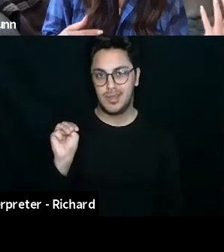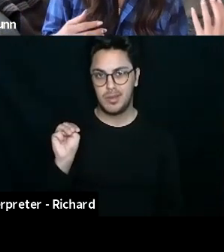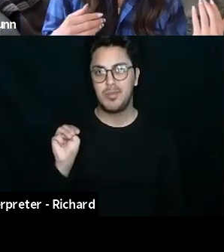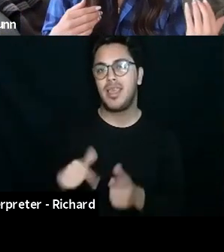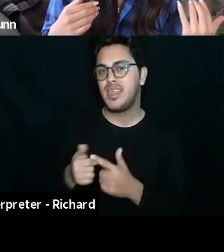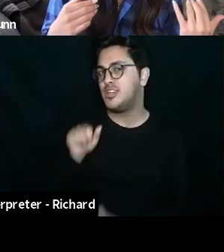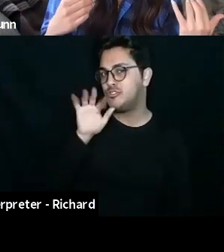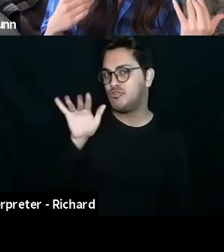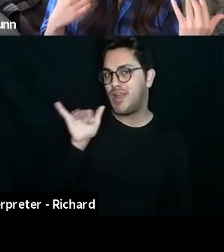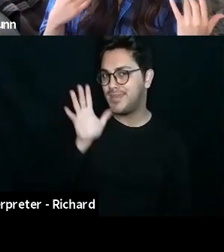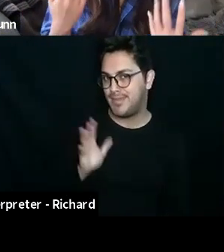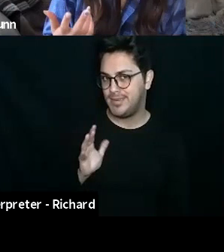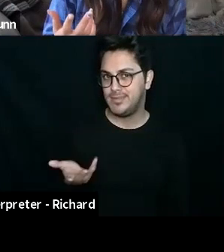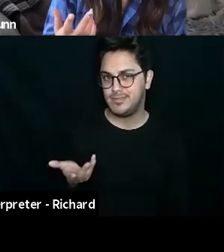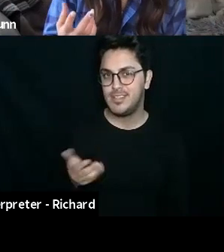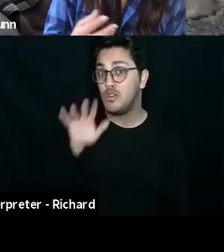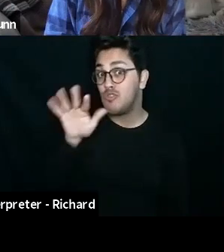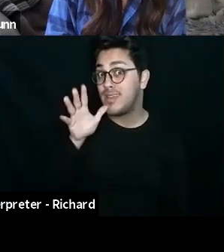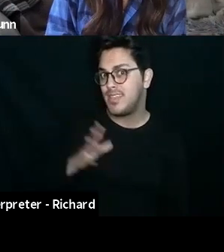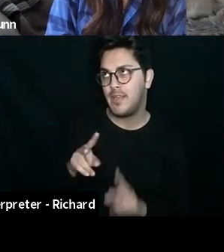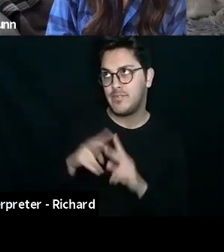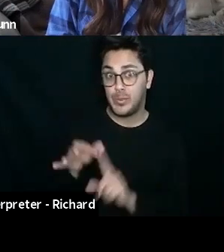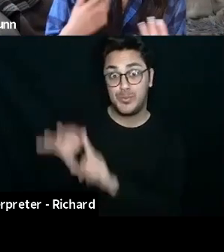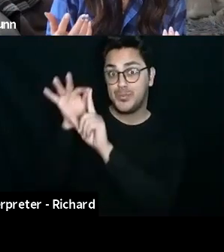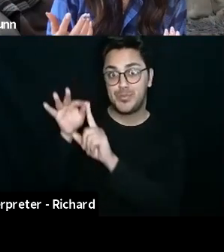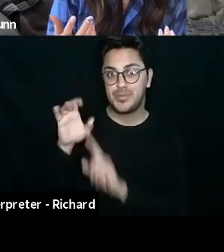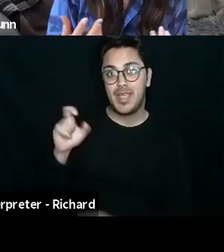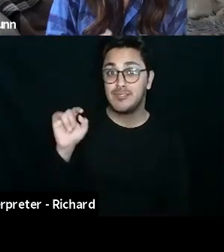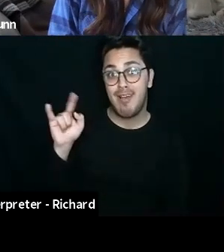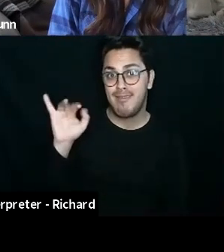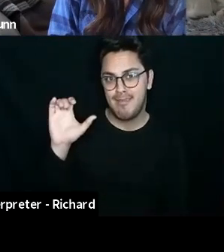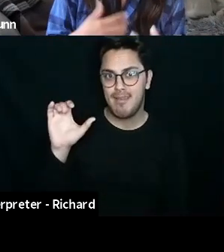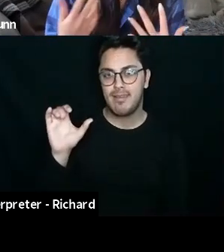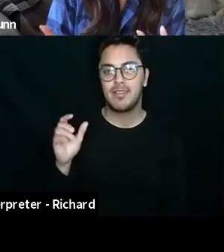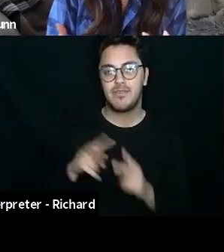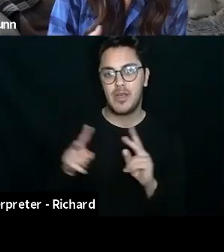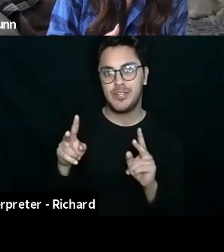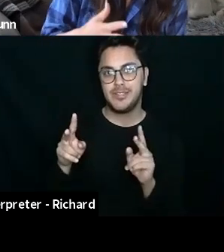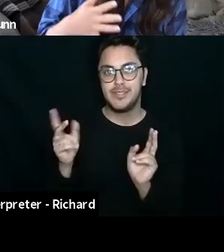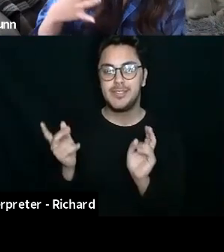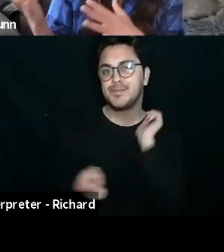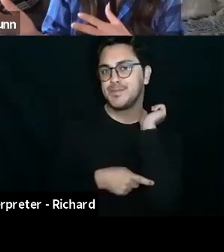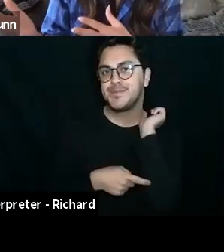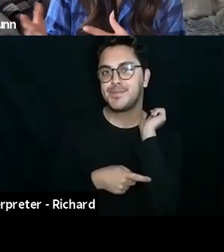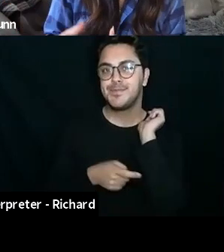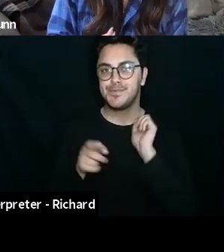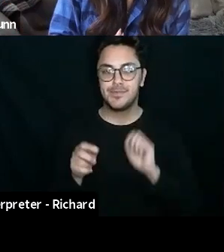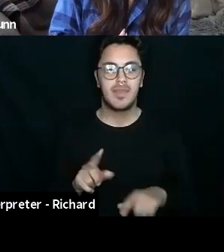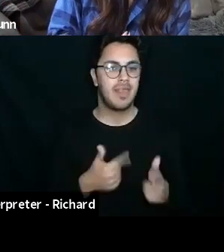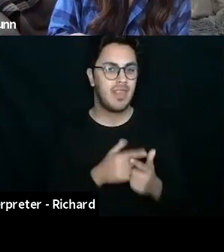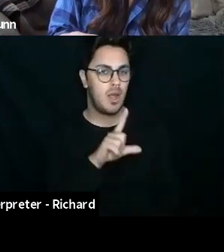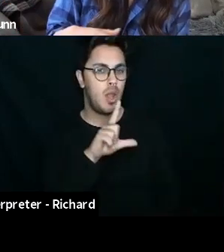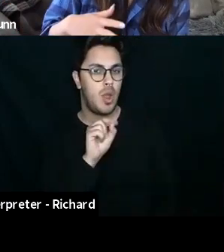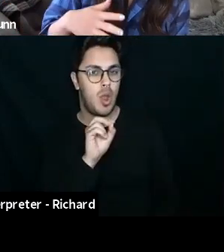is like very exotic and calculating. and she's a temptress. And then there's the lotus blossom, which